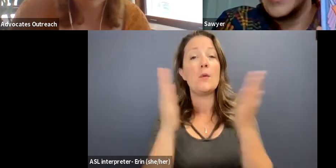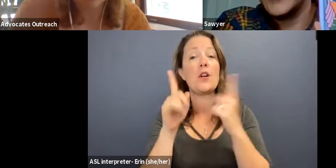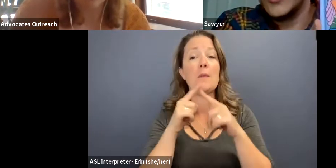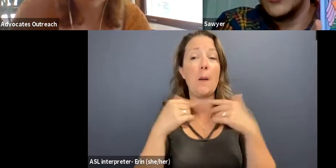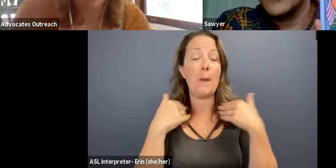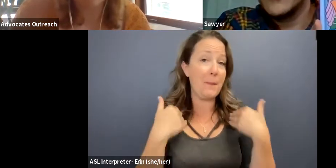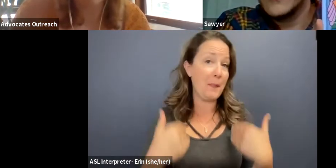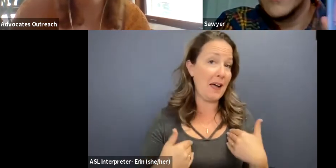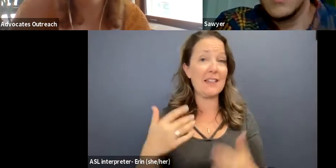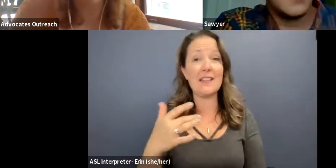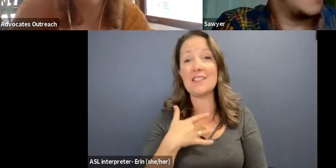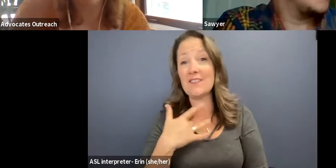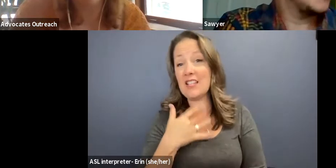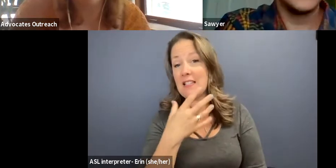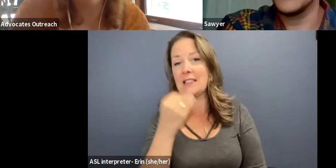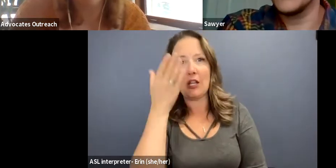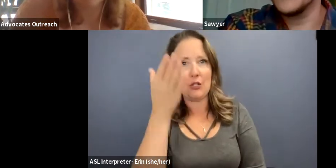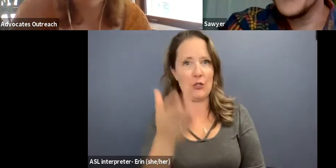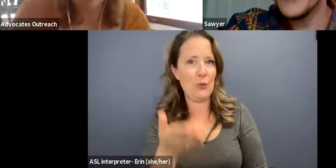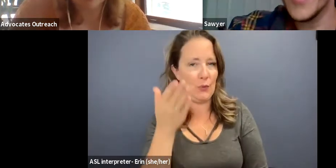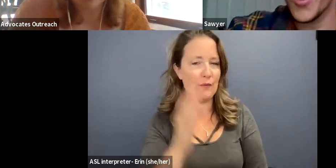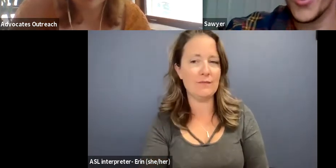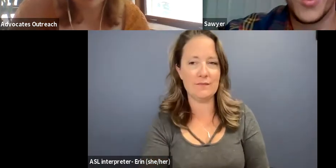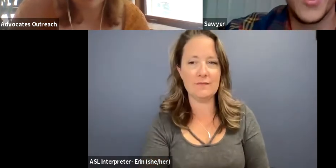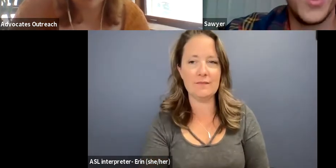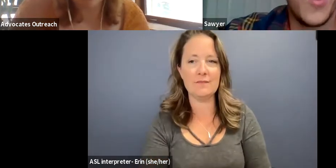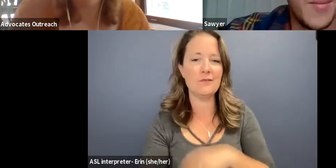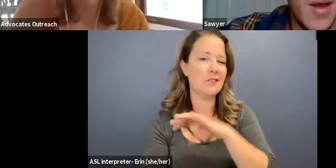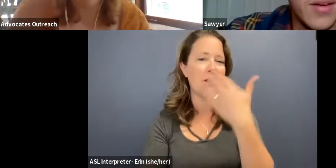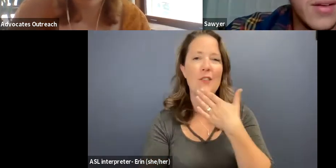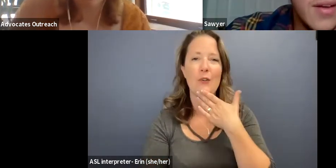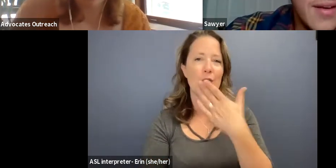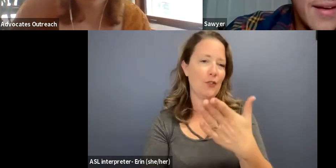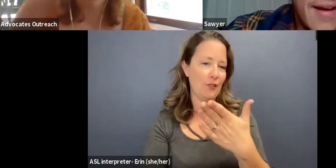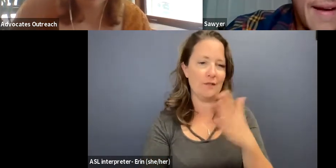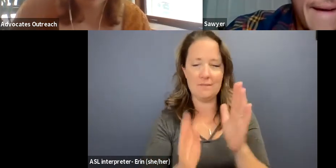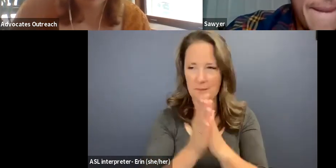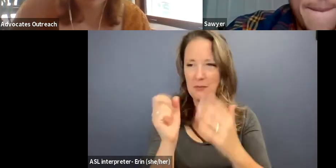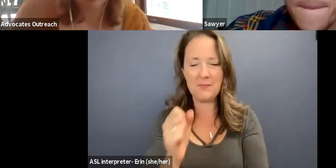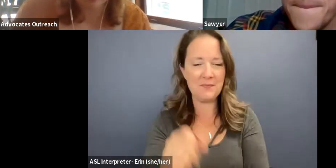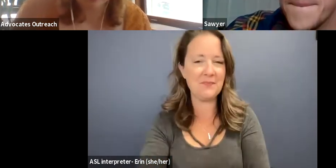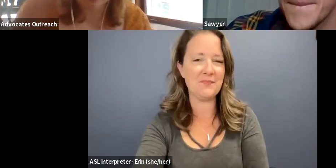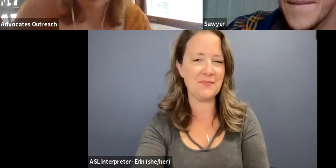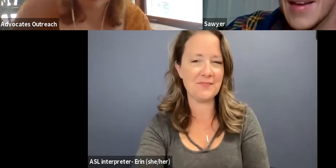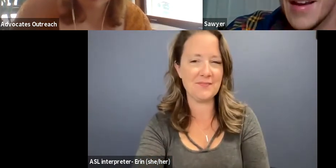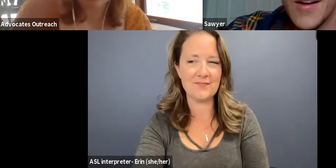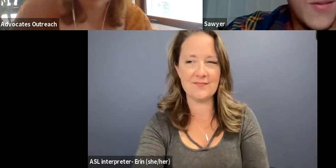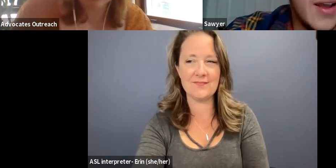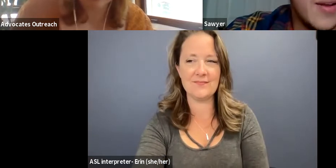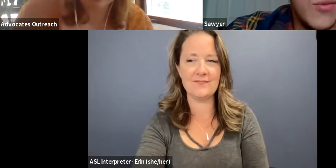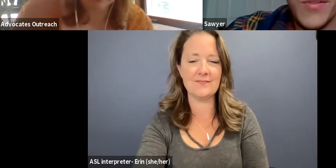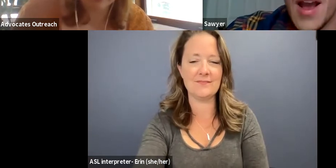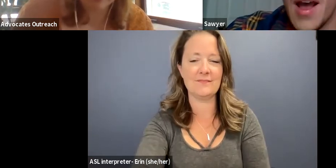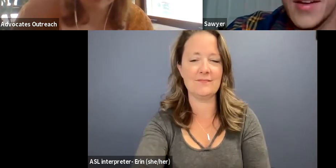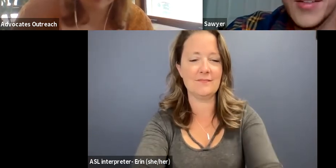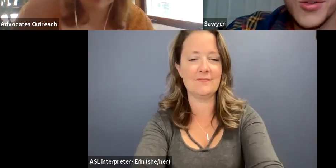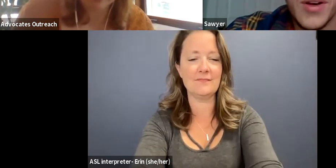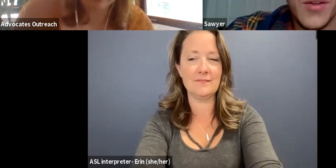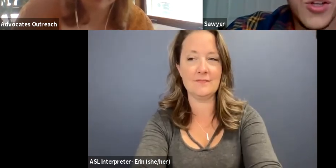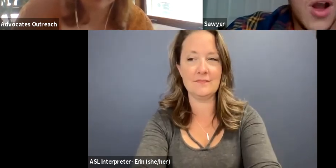grew? So another really cool thing about that whole framing is that it's so open and